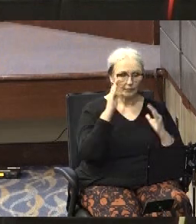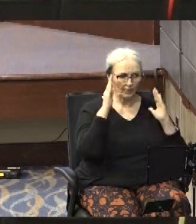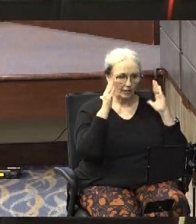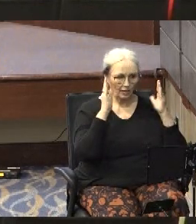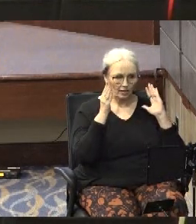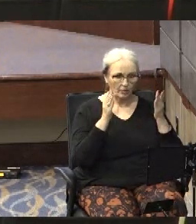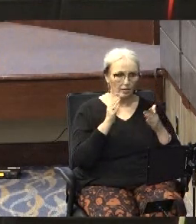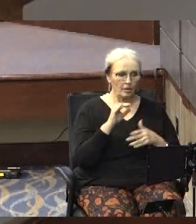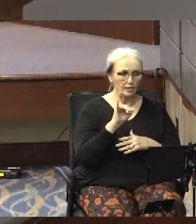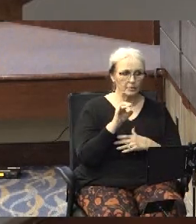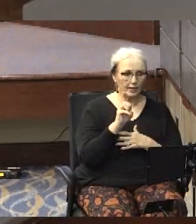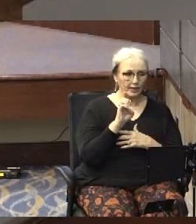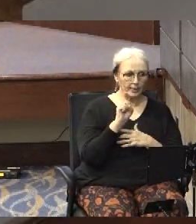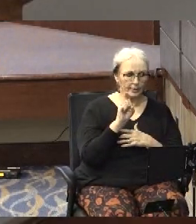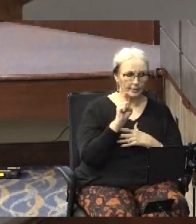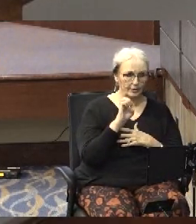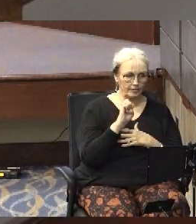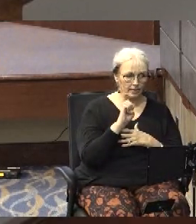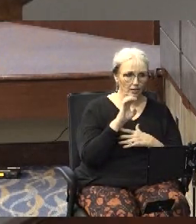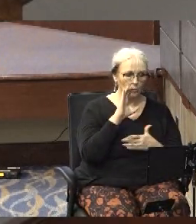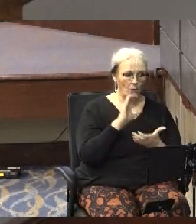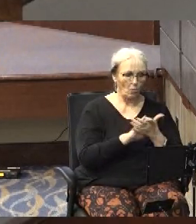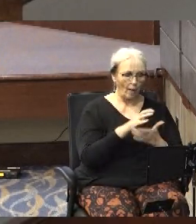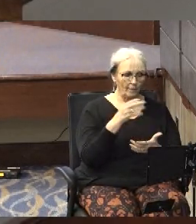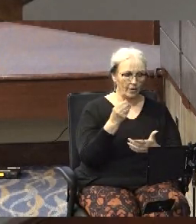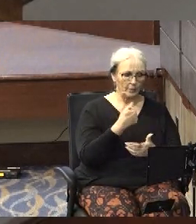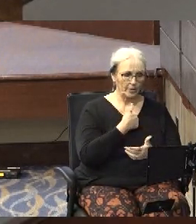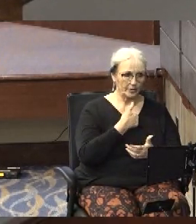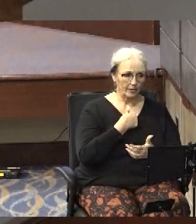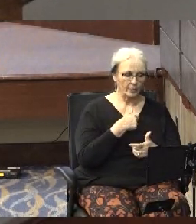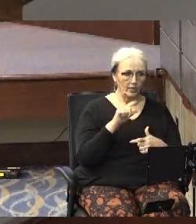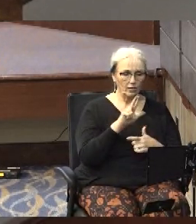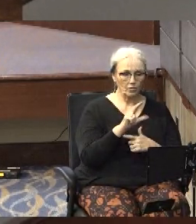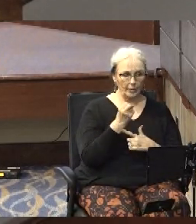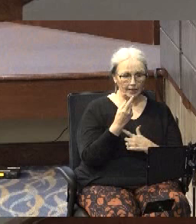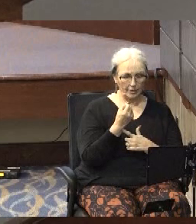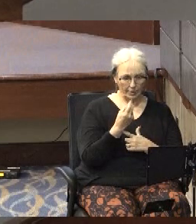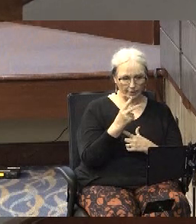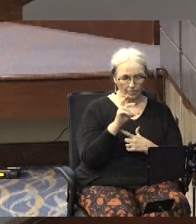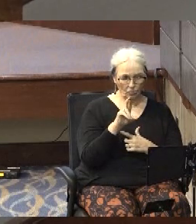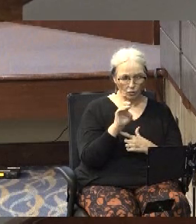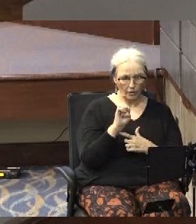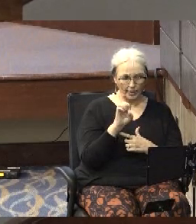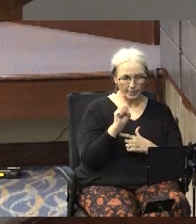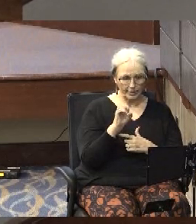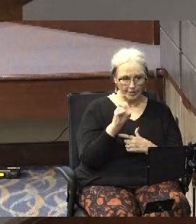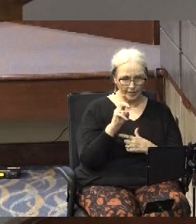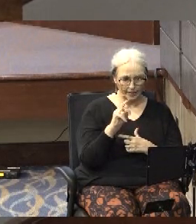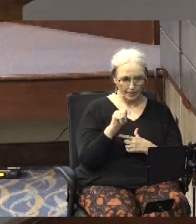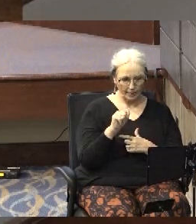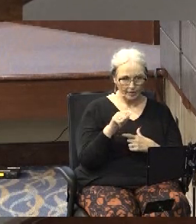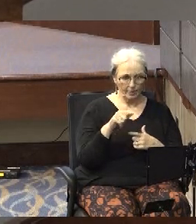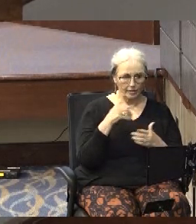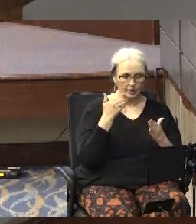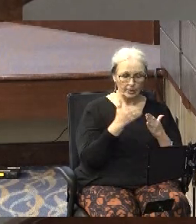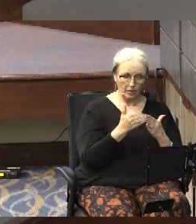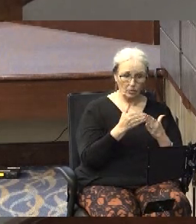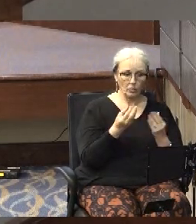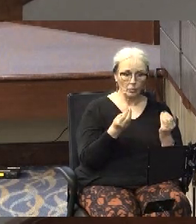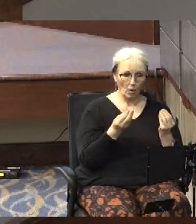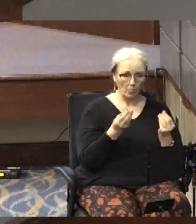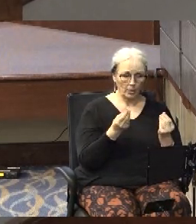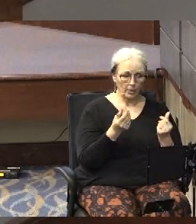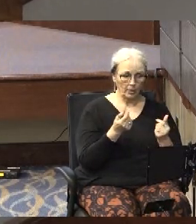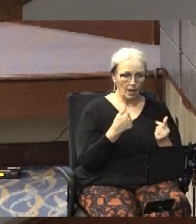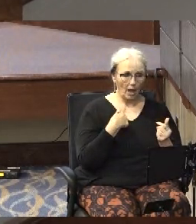My name is Jesse Lee. My wife and I live at 311 Crescent Road, which is right around the corner from the subject property. I